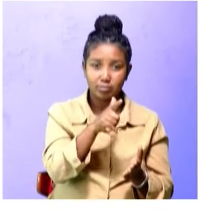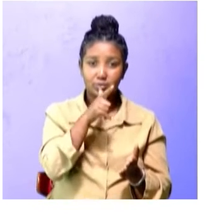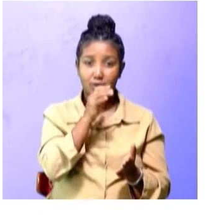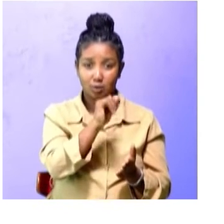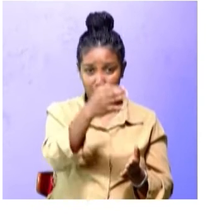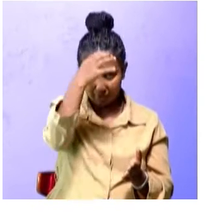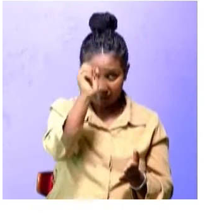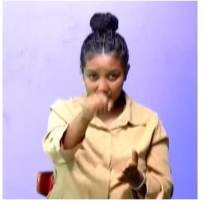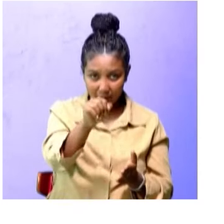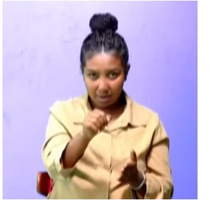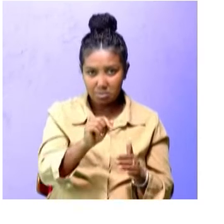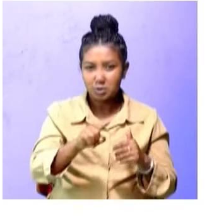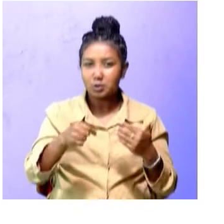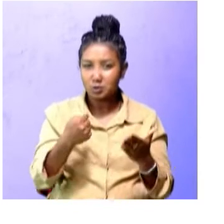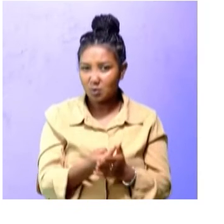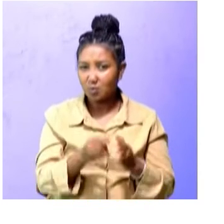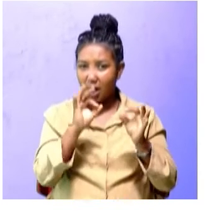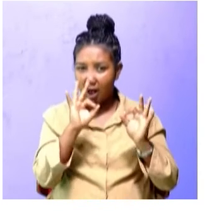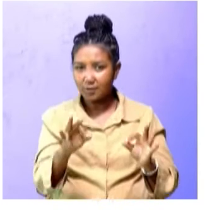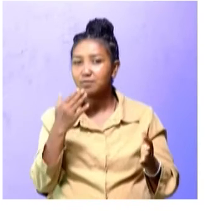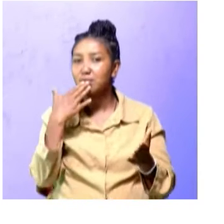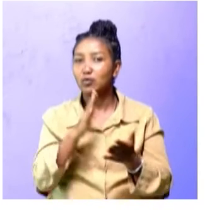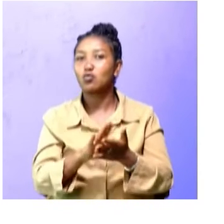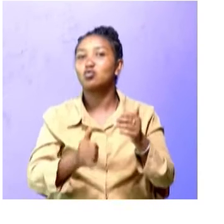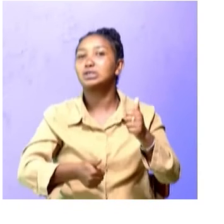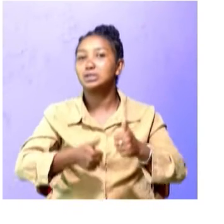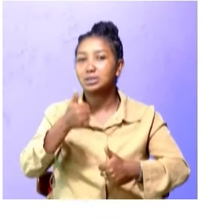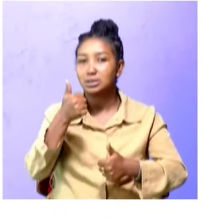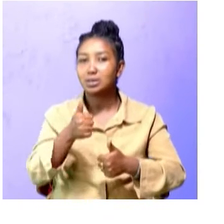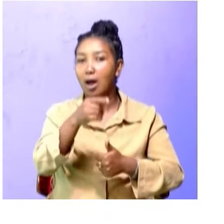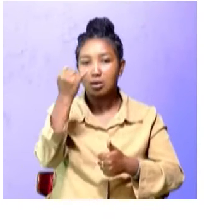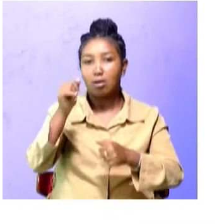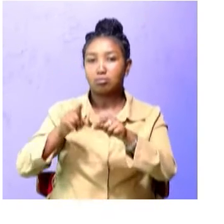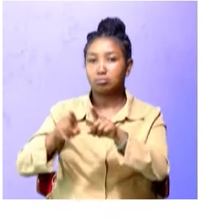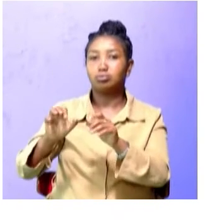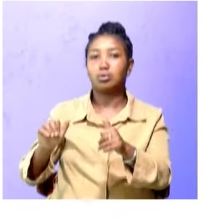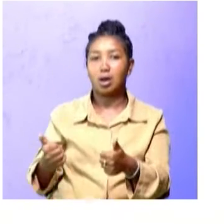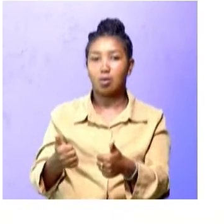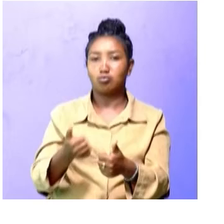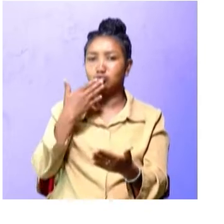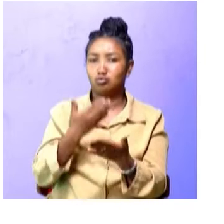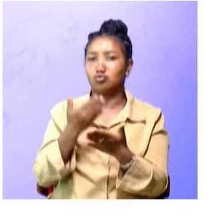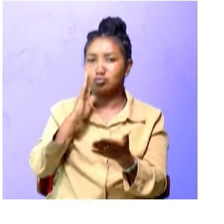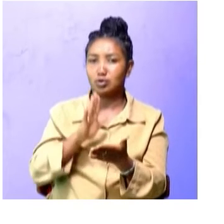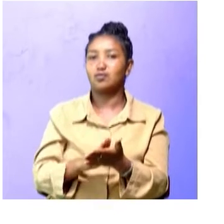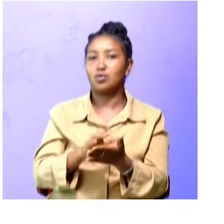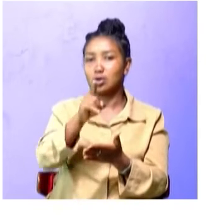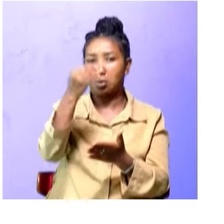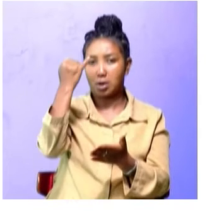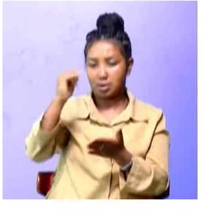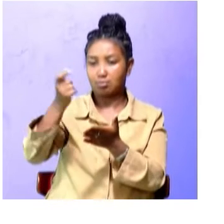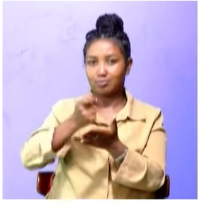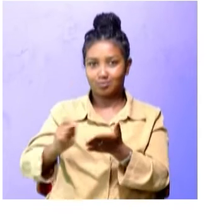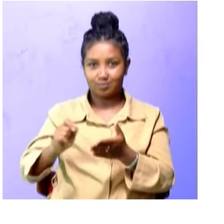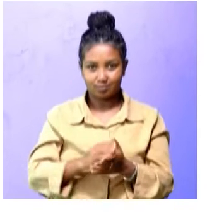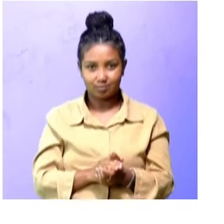You have a school feeding program. So how do you convince your readers that this thing is important in your